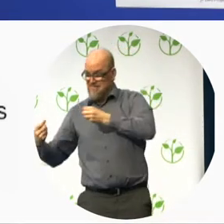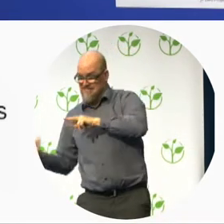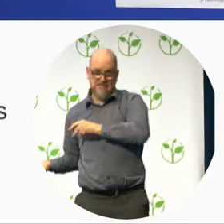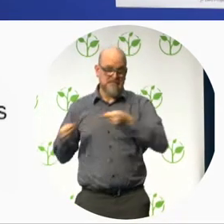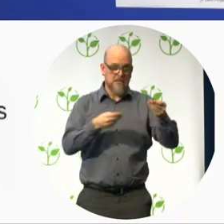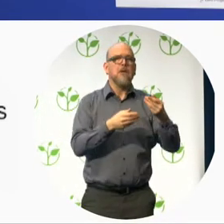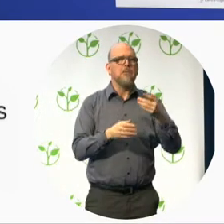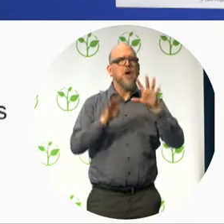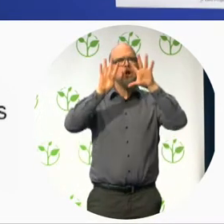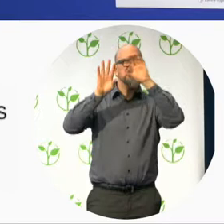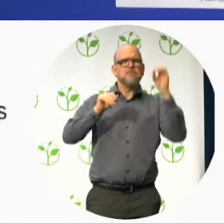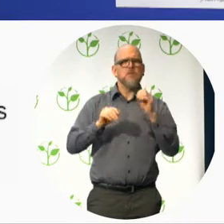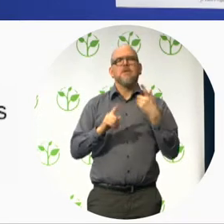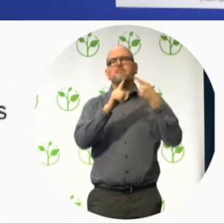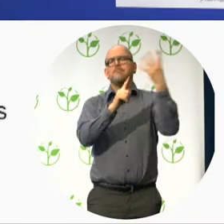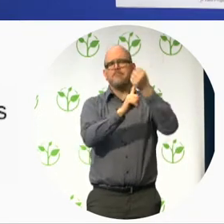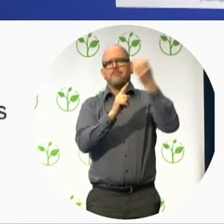that in over 70% of the time.